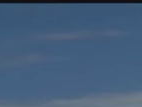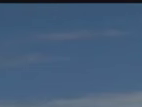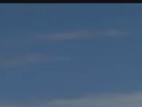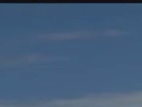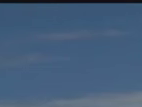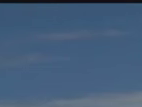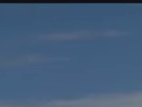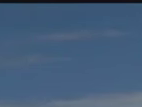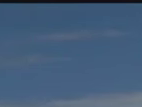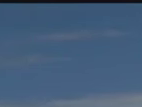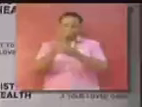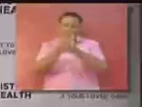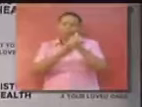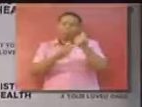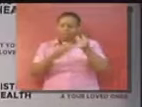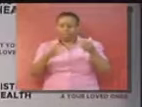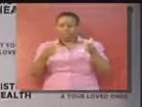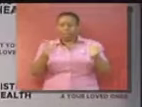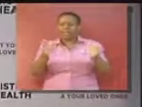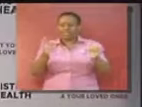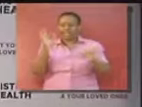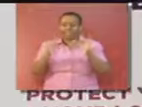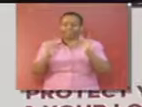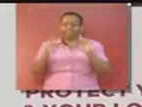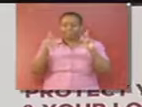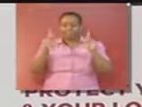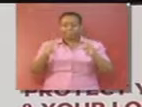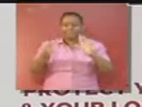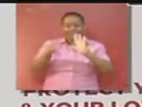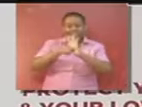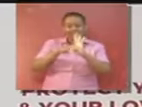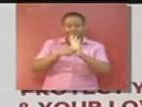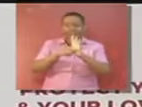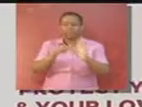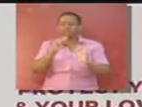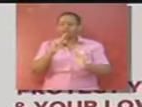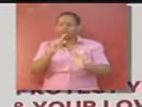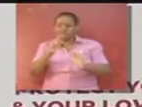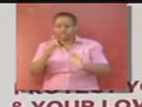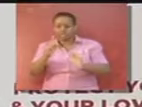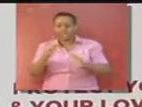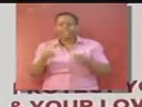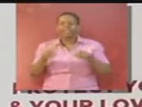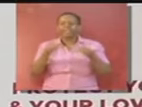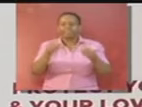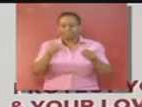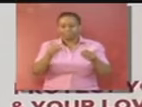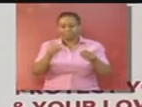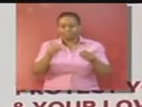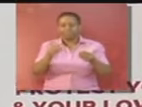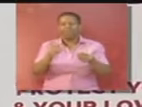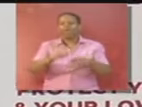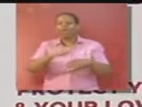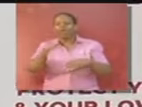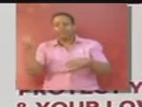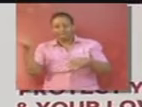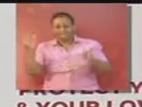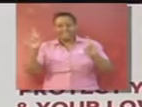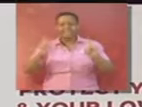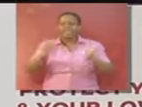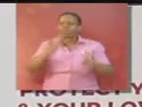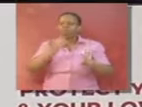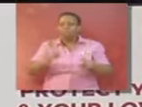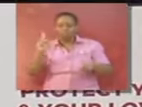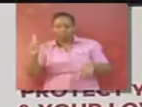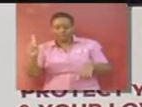via these new kits. Patient 1 for this antigen testing was myself yesterday. We used